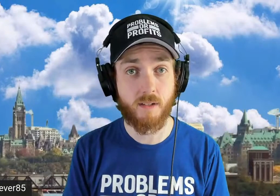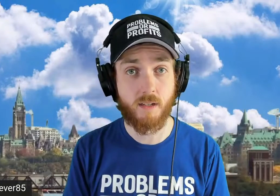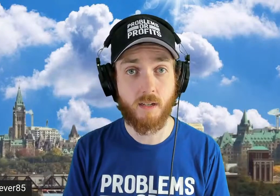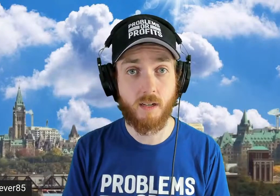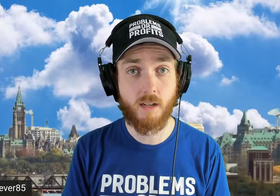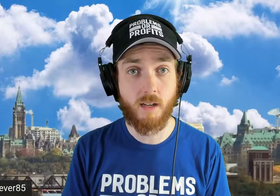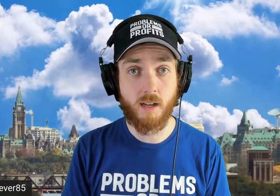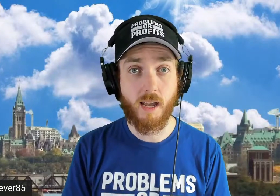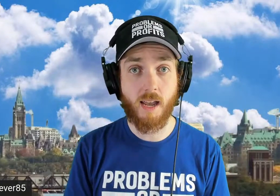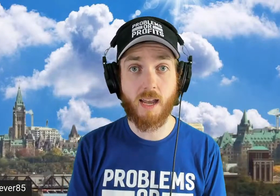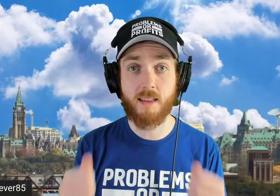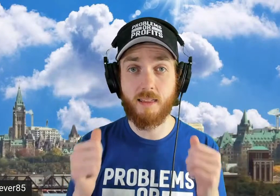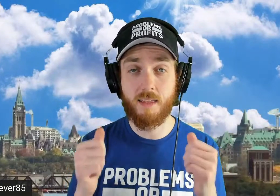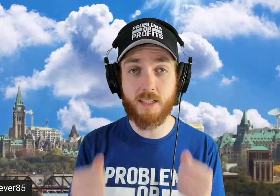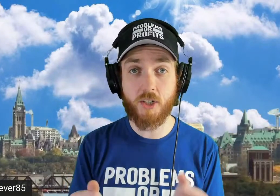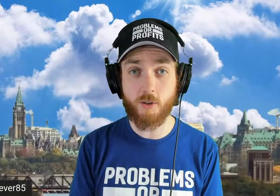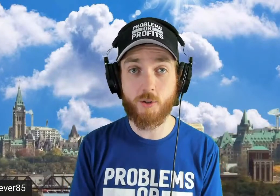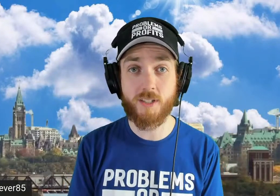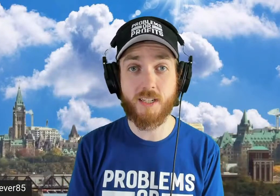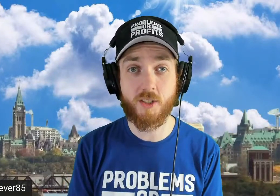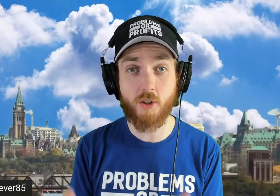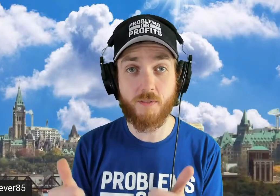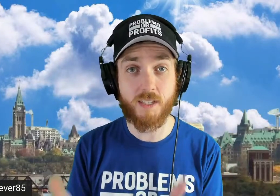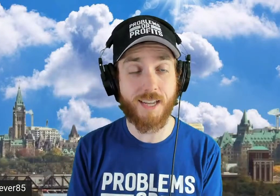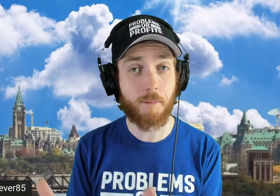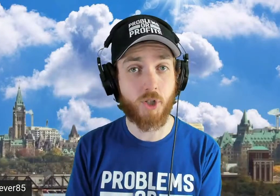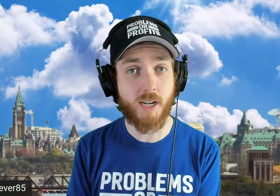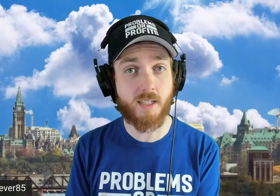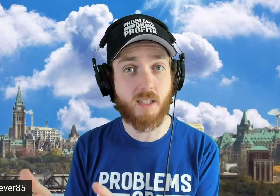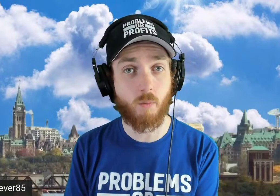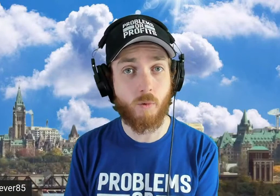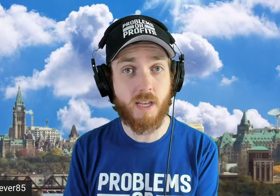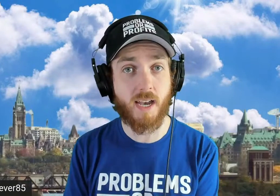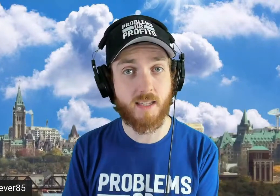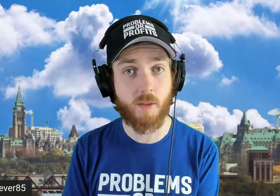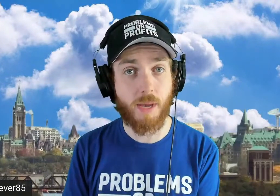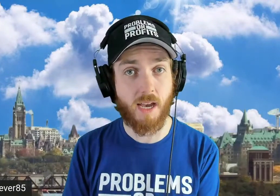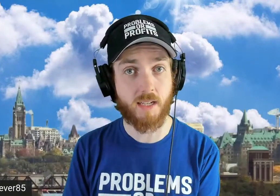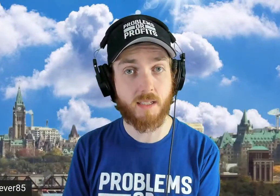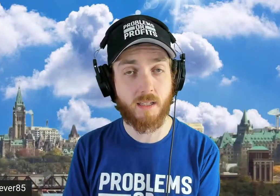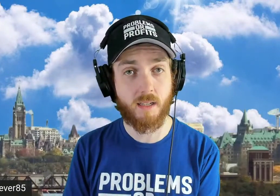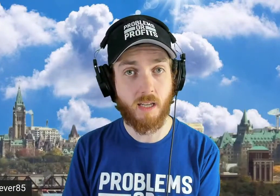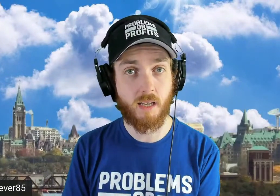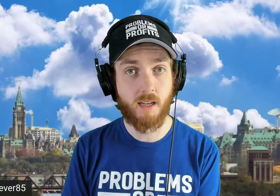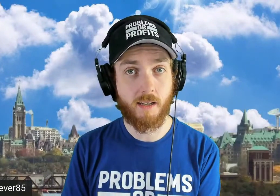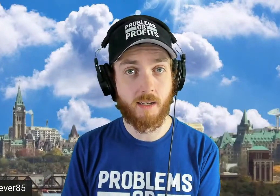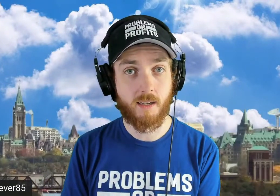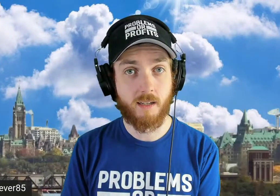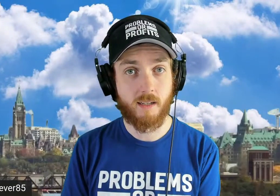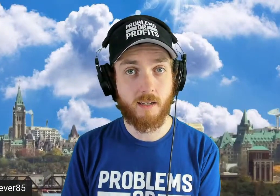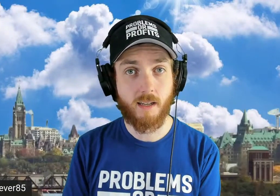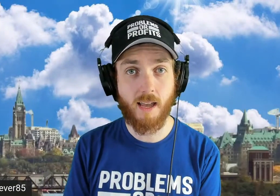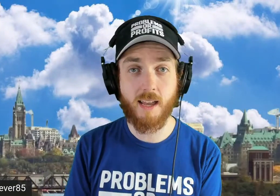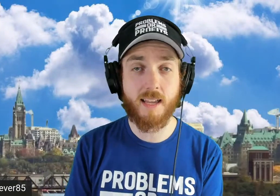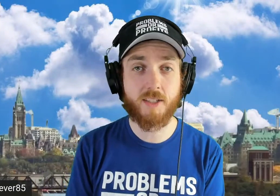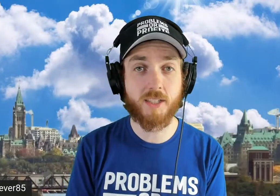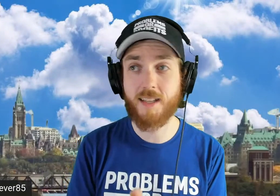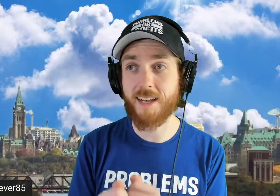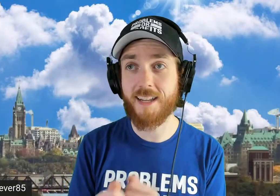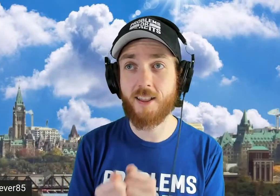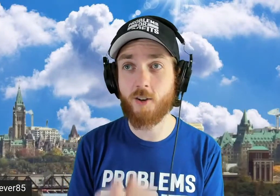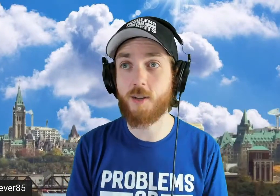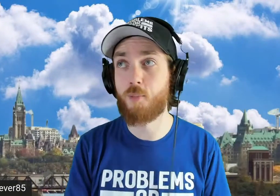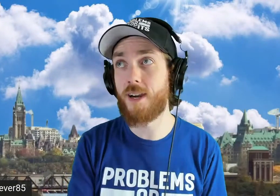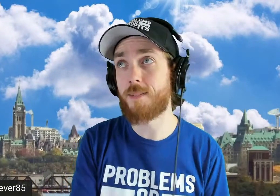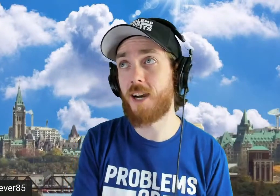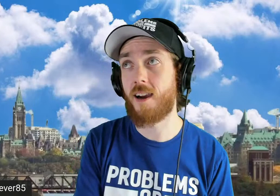effective. And these children deserve the same chances that we had in the past. And it just